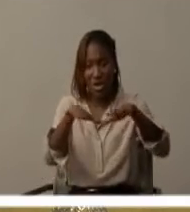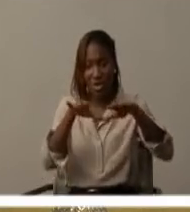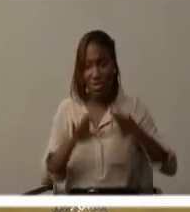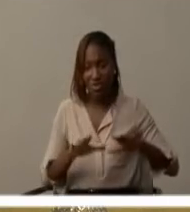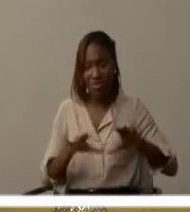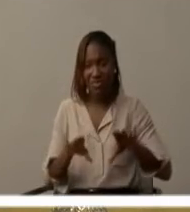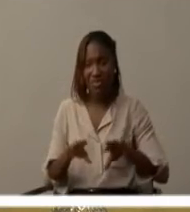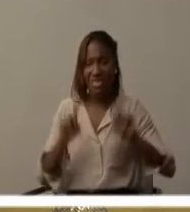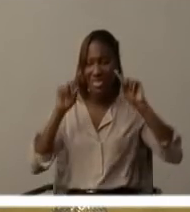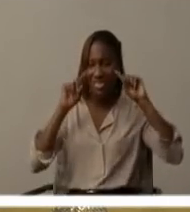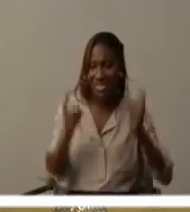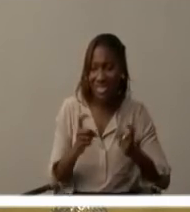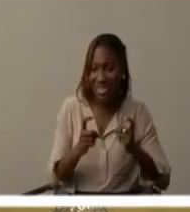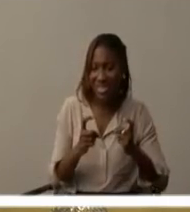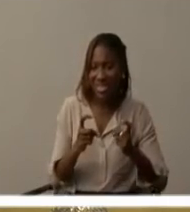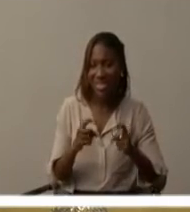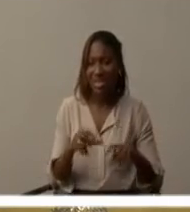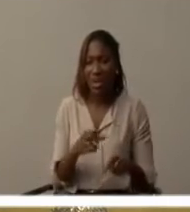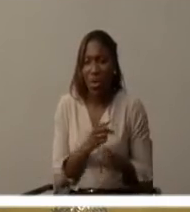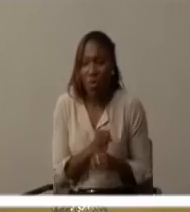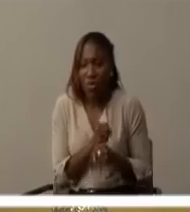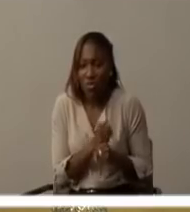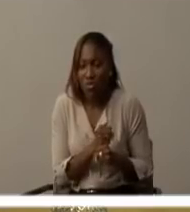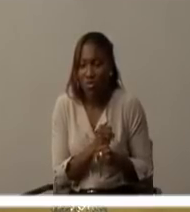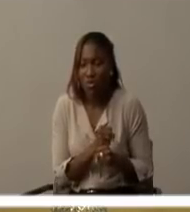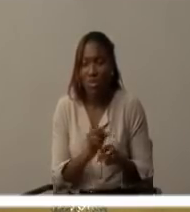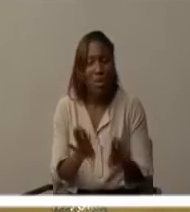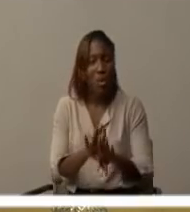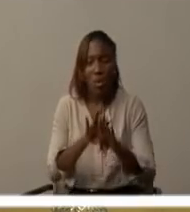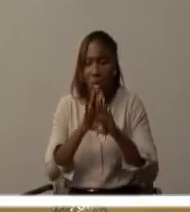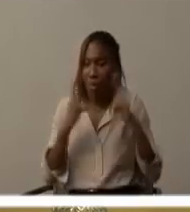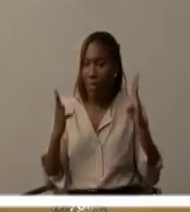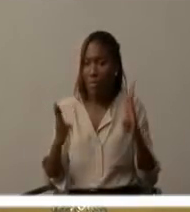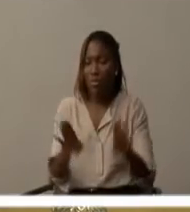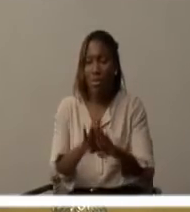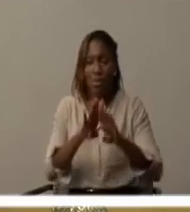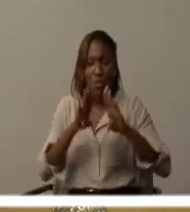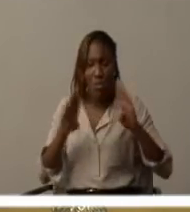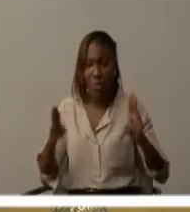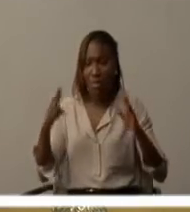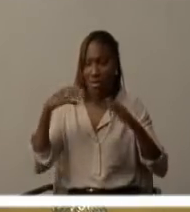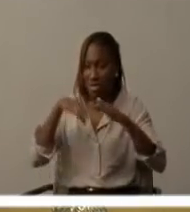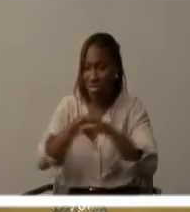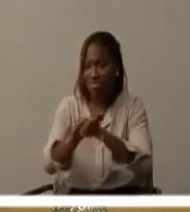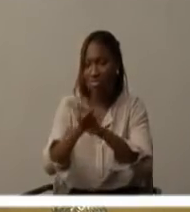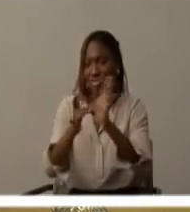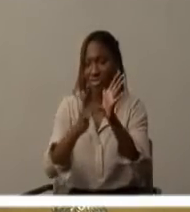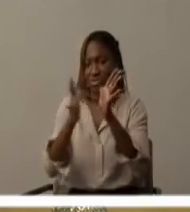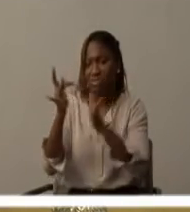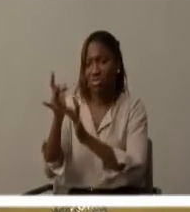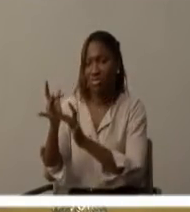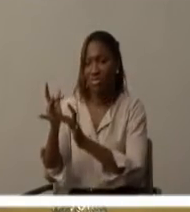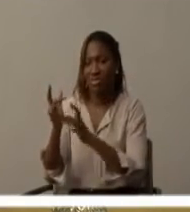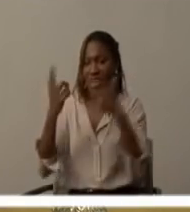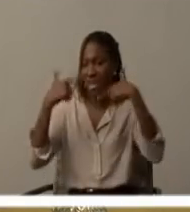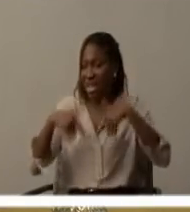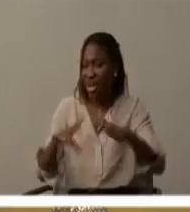Open that hurt that you have nursed for so long. Open it. Open it wide to him. Let him call you